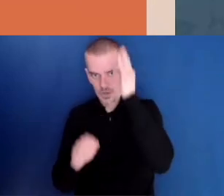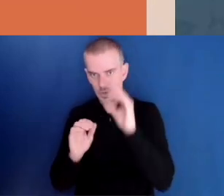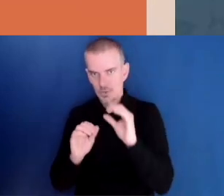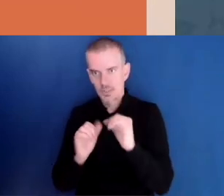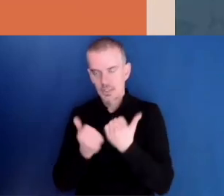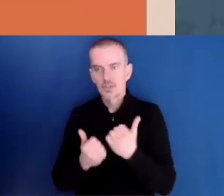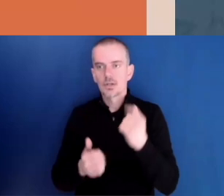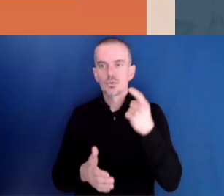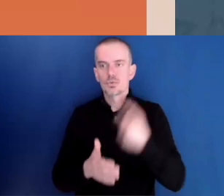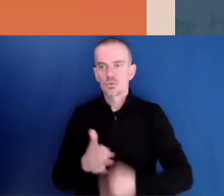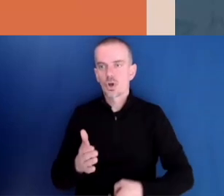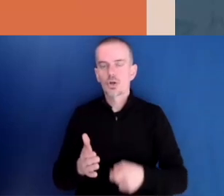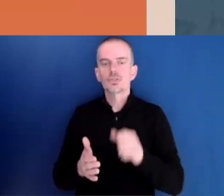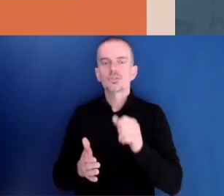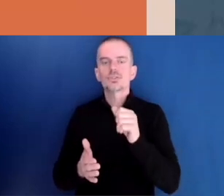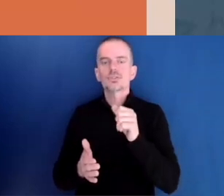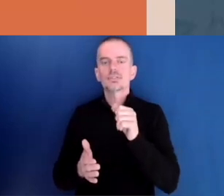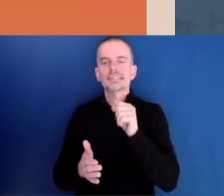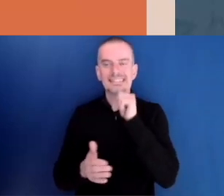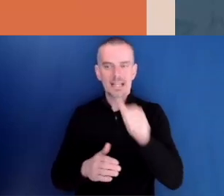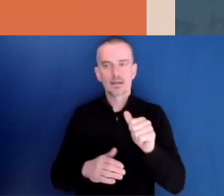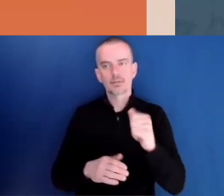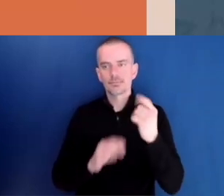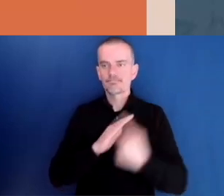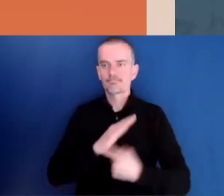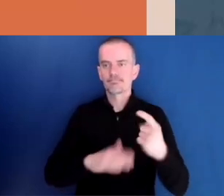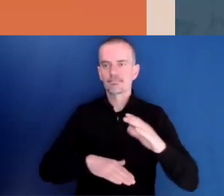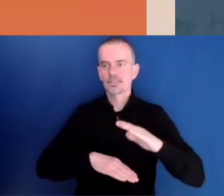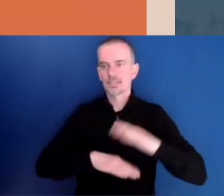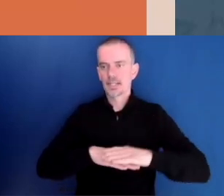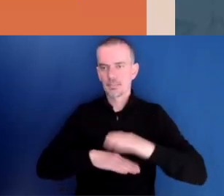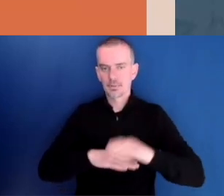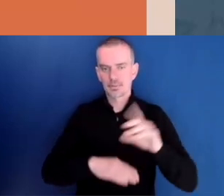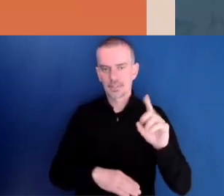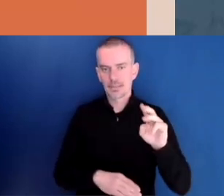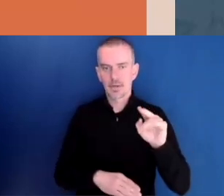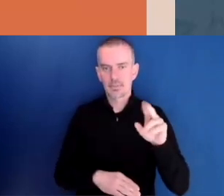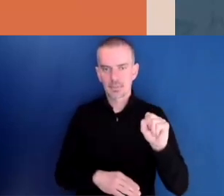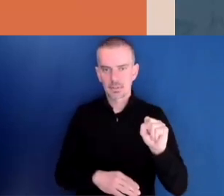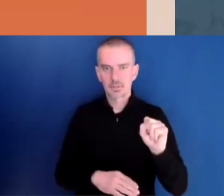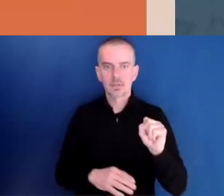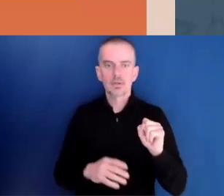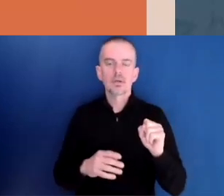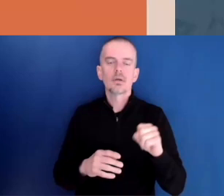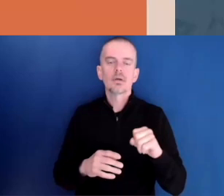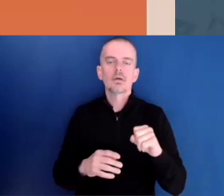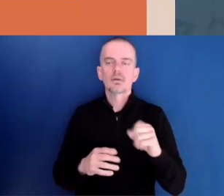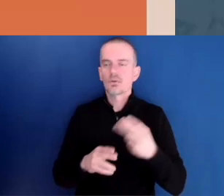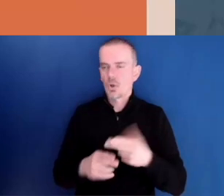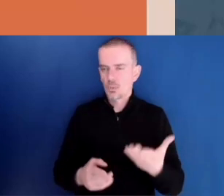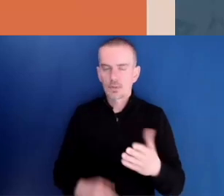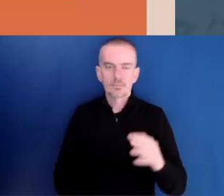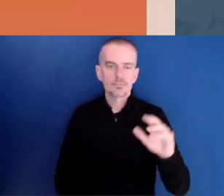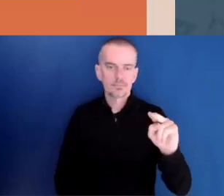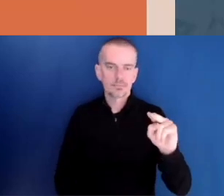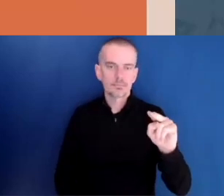called this is negotiated indirect cost rate agreement. Sometimes it's abbreviated NICRA, but yes, it is